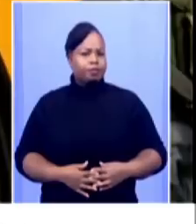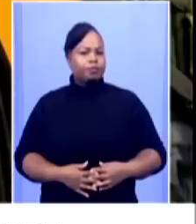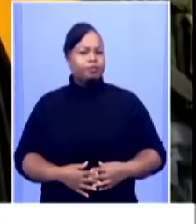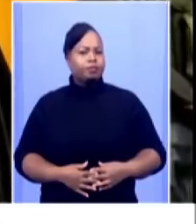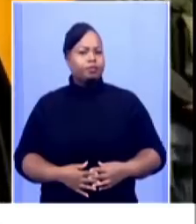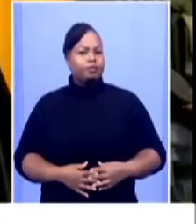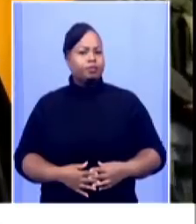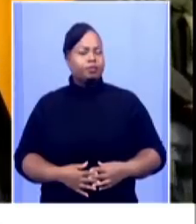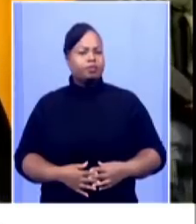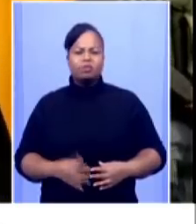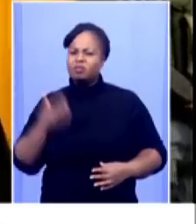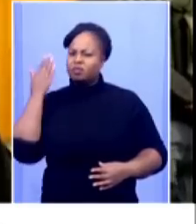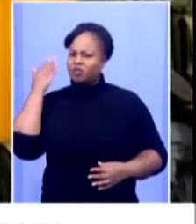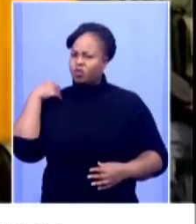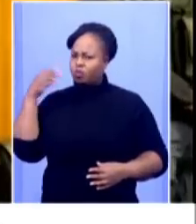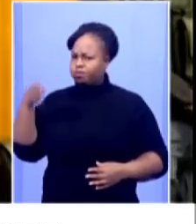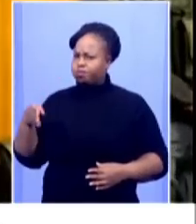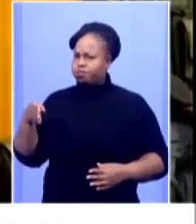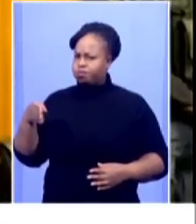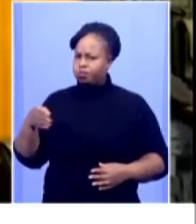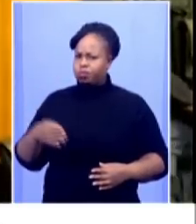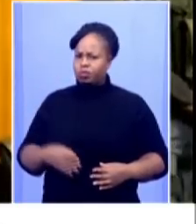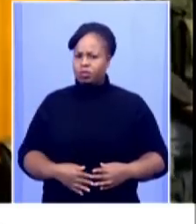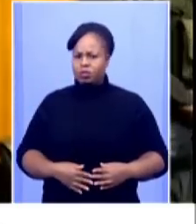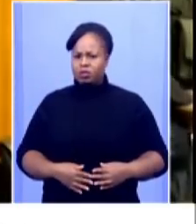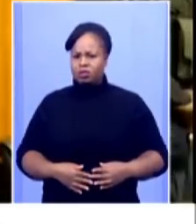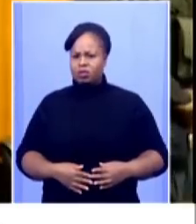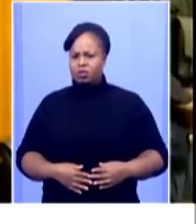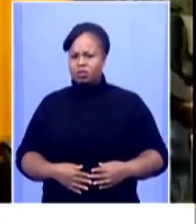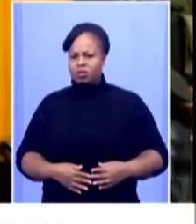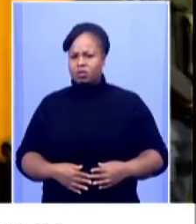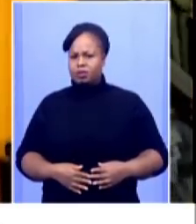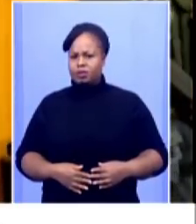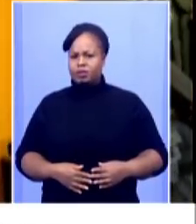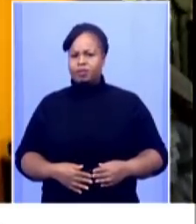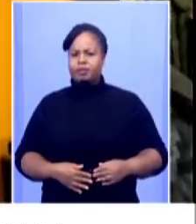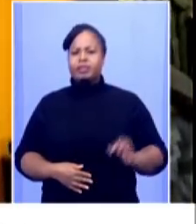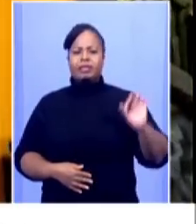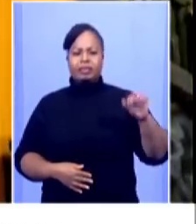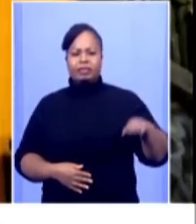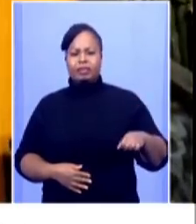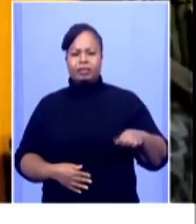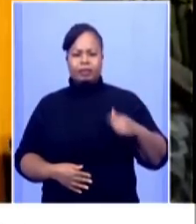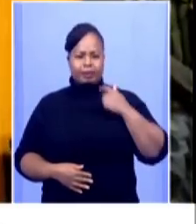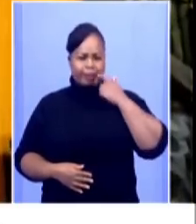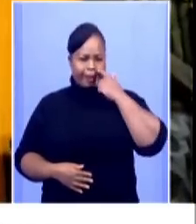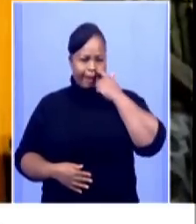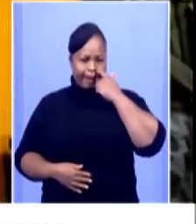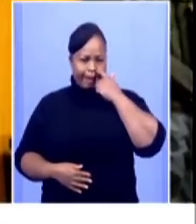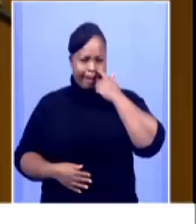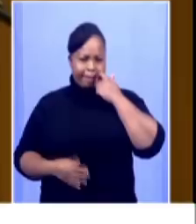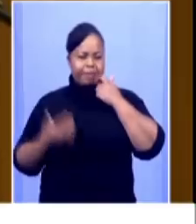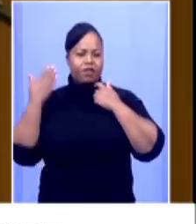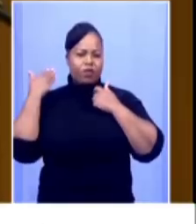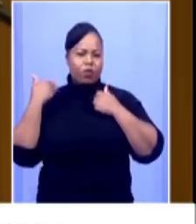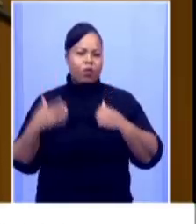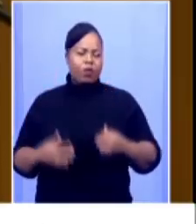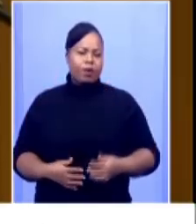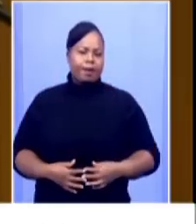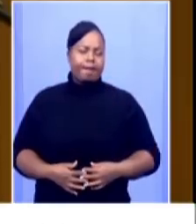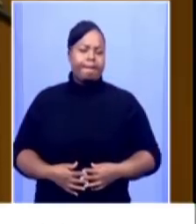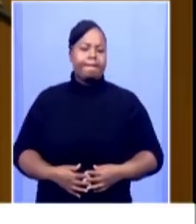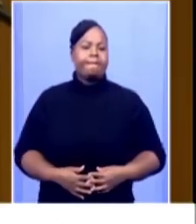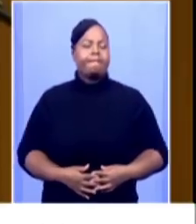2. Did you previously also appear for him? The last appearance I was on record, my lady, but we couldn't. Okay, thank